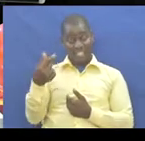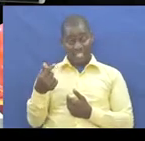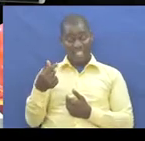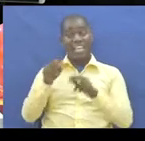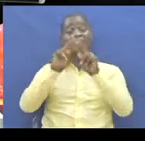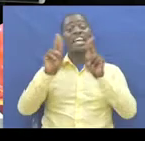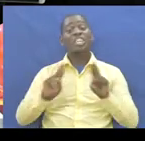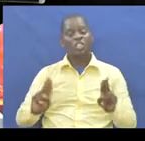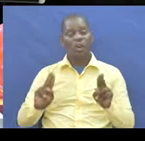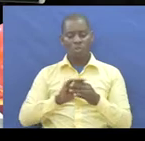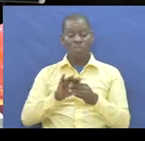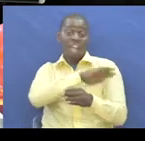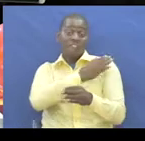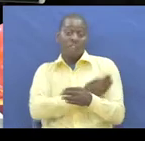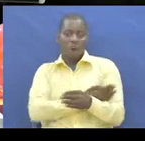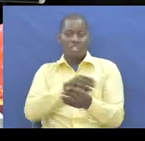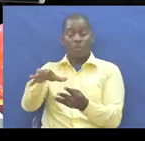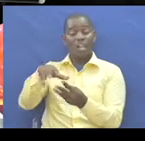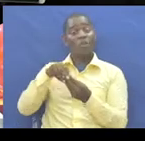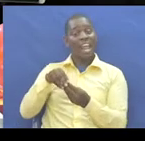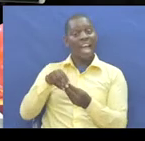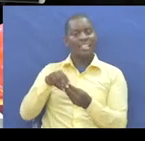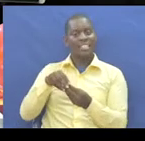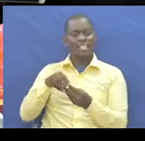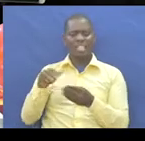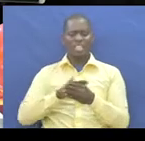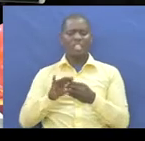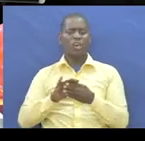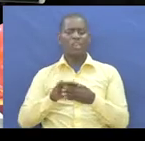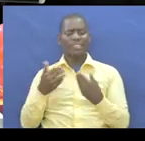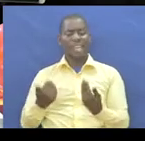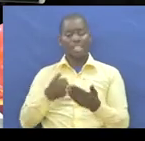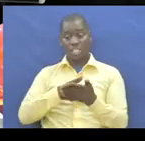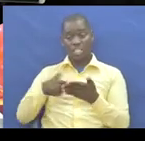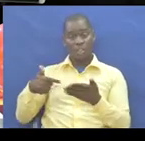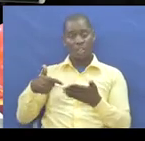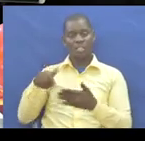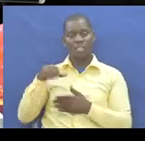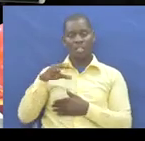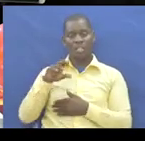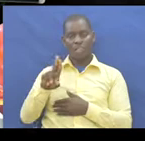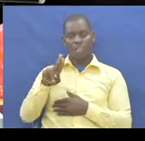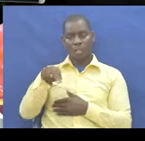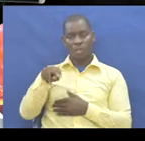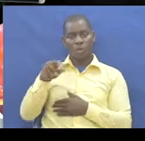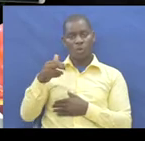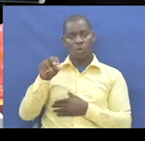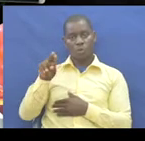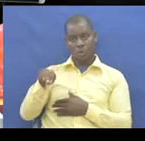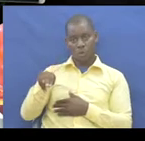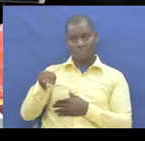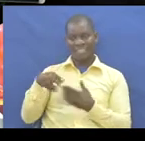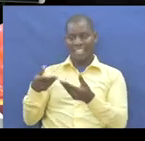the SI unit of a force means the systematic international units of the force, which is recognized,